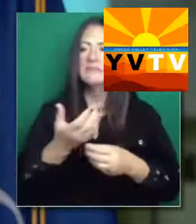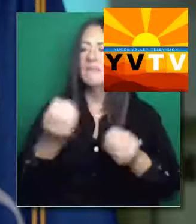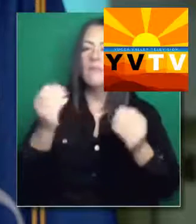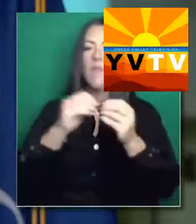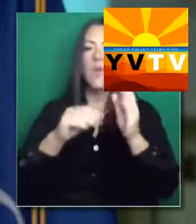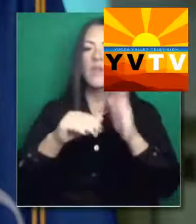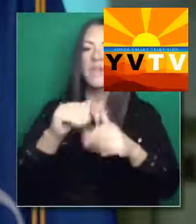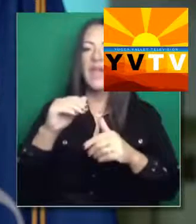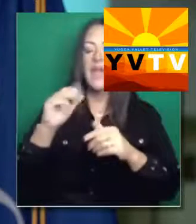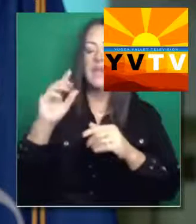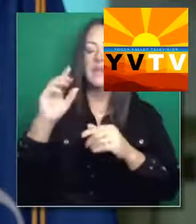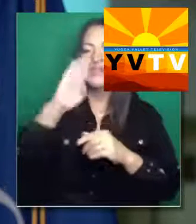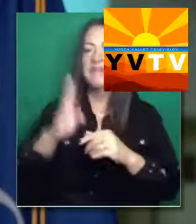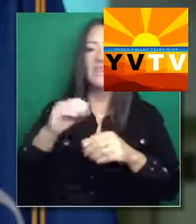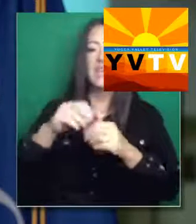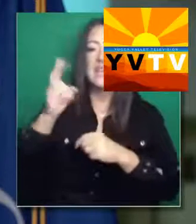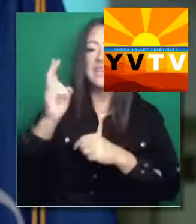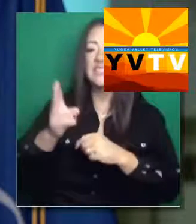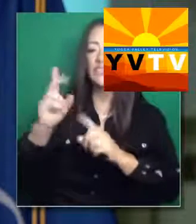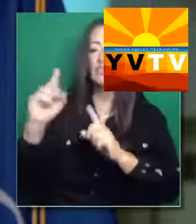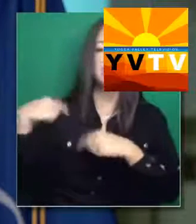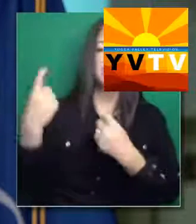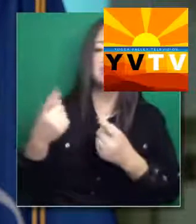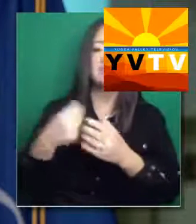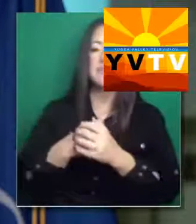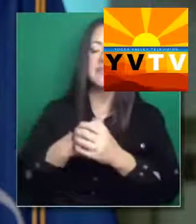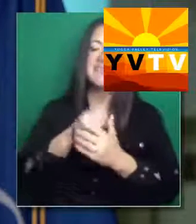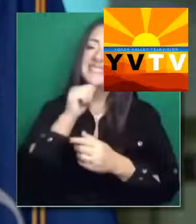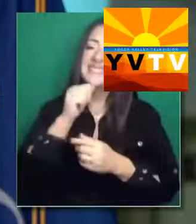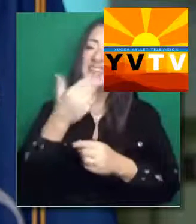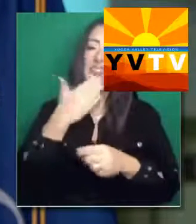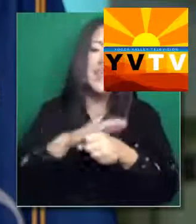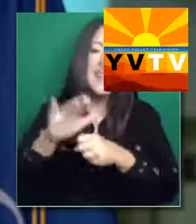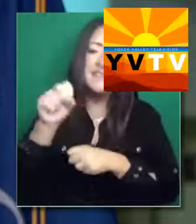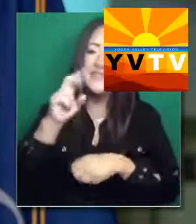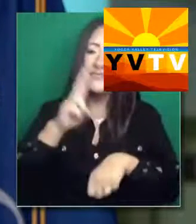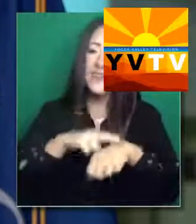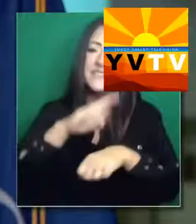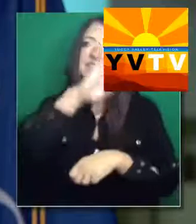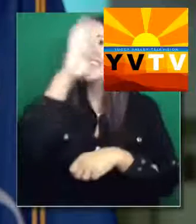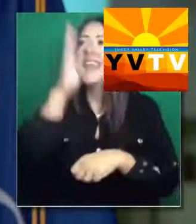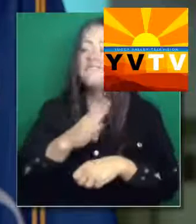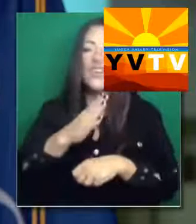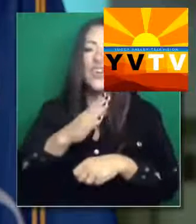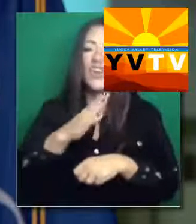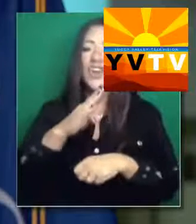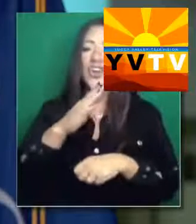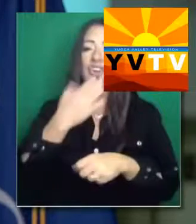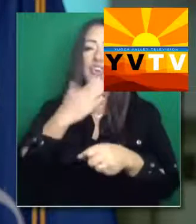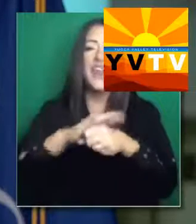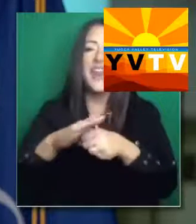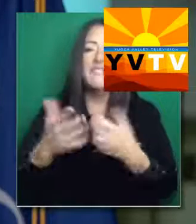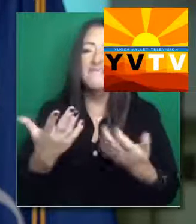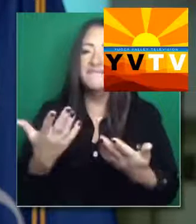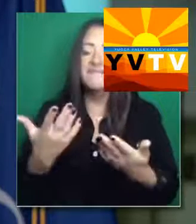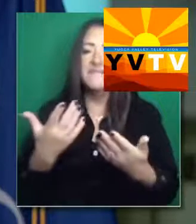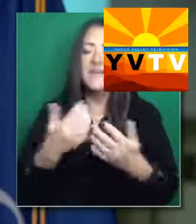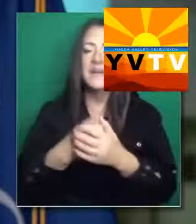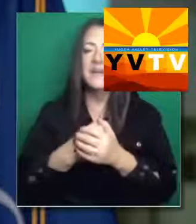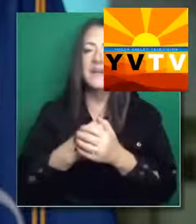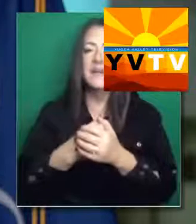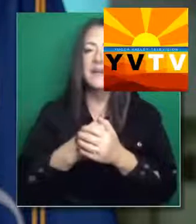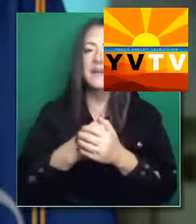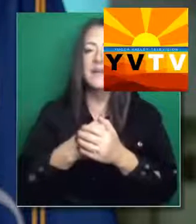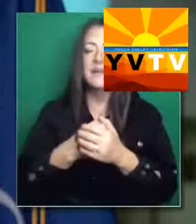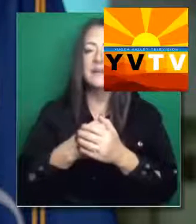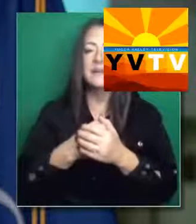recognize good enough never is. And so the answer to your question, long-winded response to the totality of your question at least,